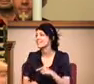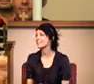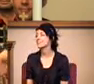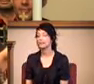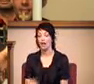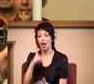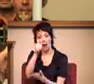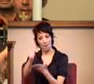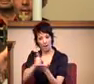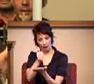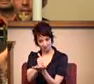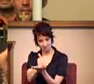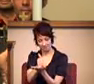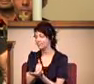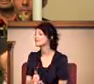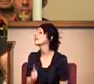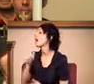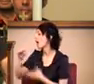Amen.